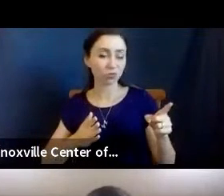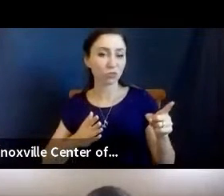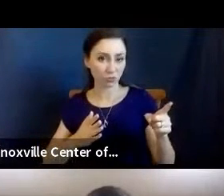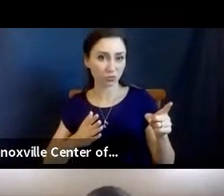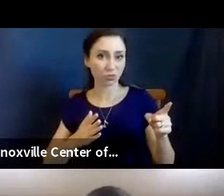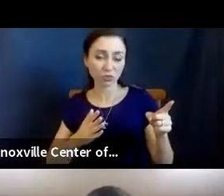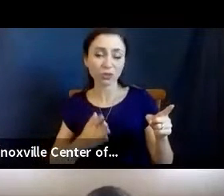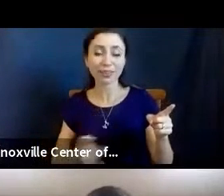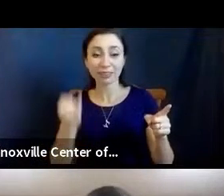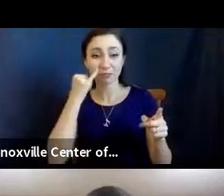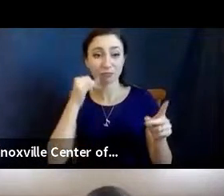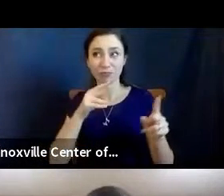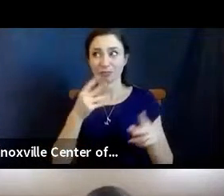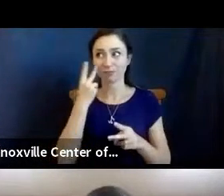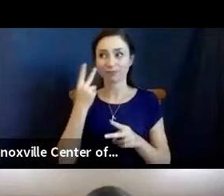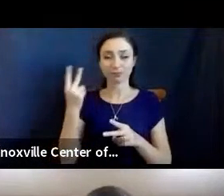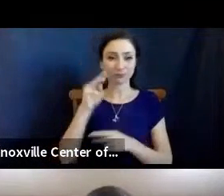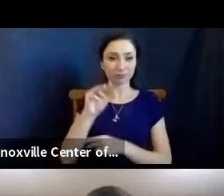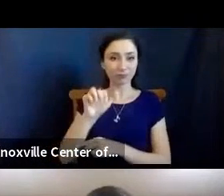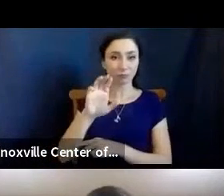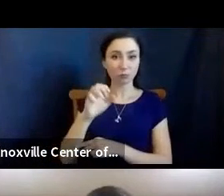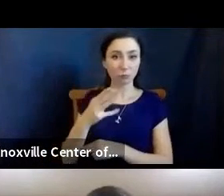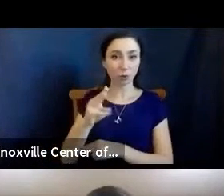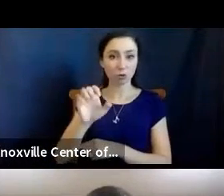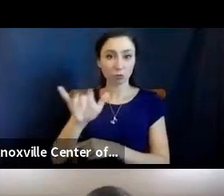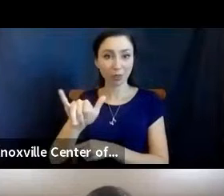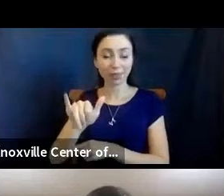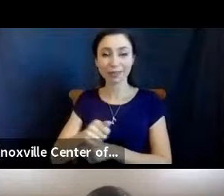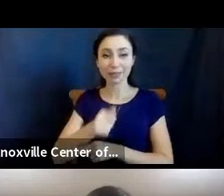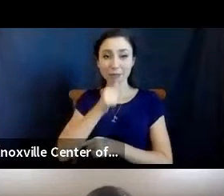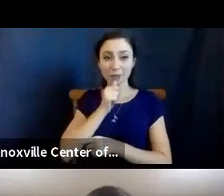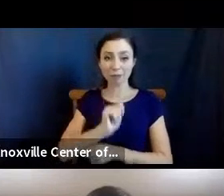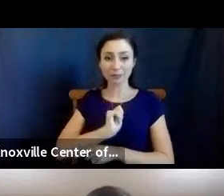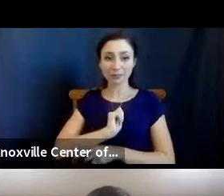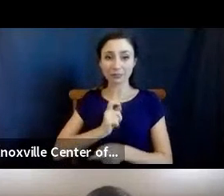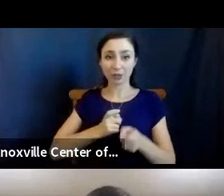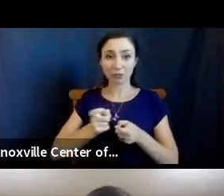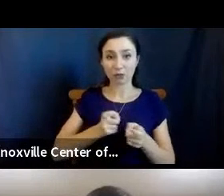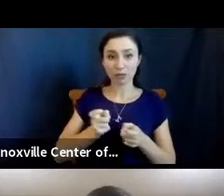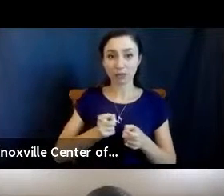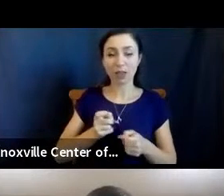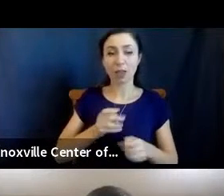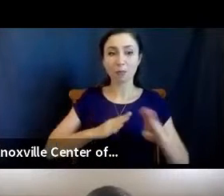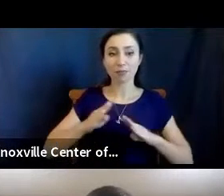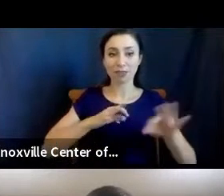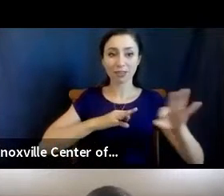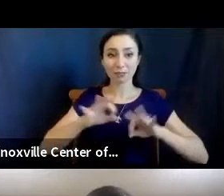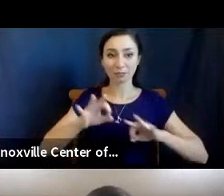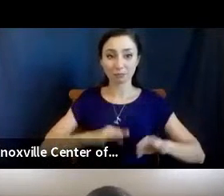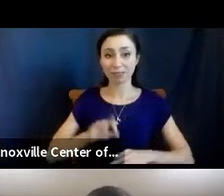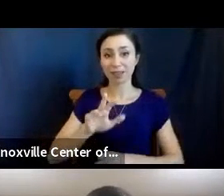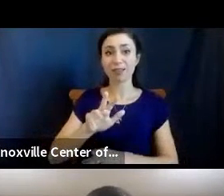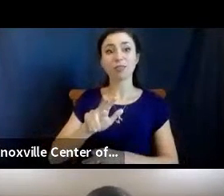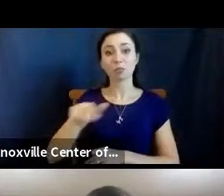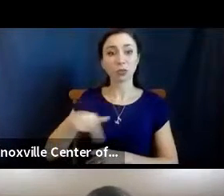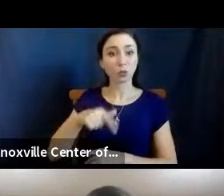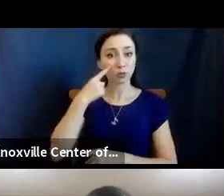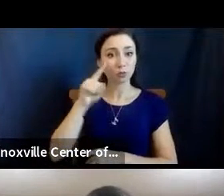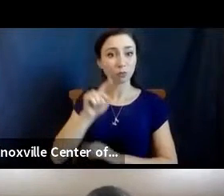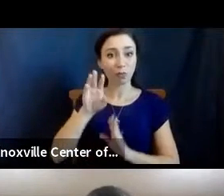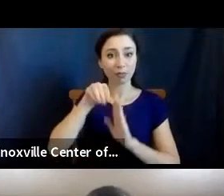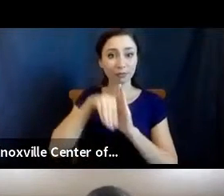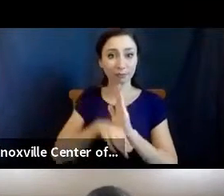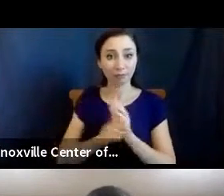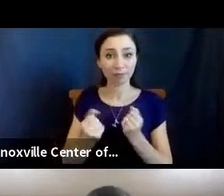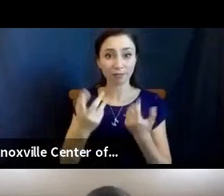May, one of the most striking findings is that private self-regulating behavior explains over 3/4 of the decline in foot traffic in